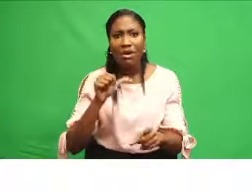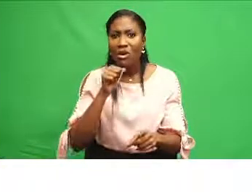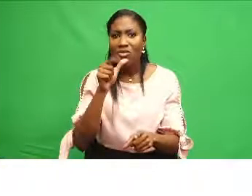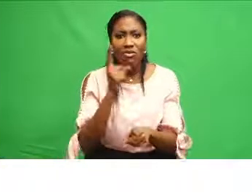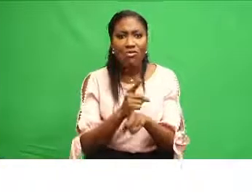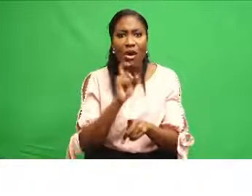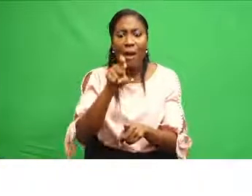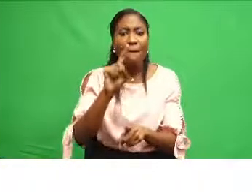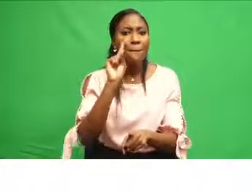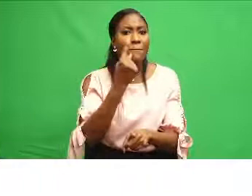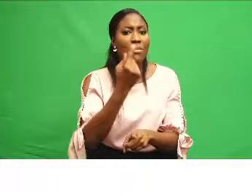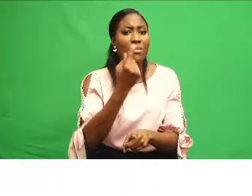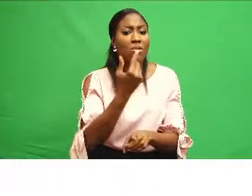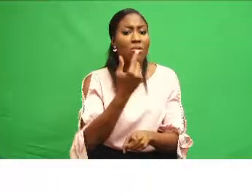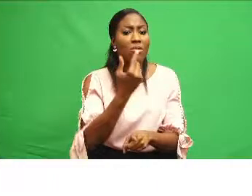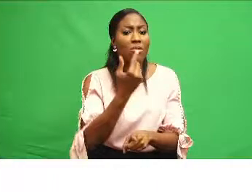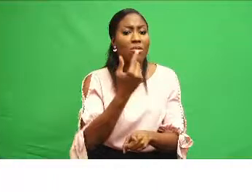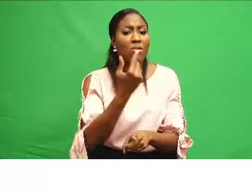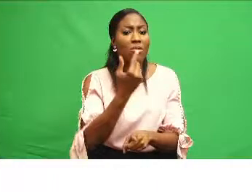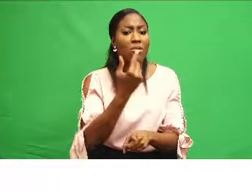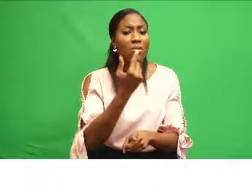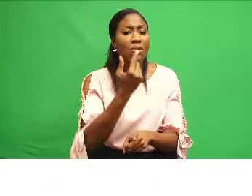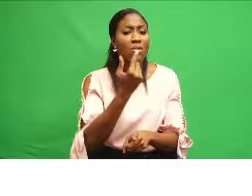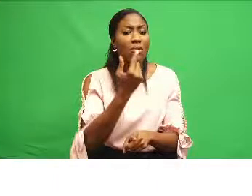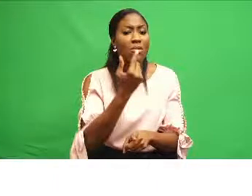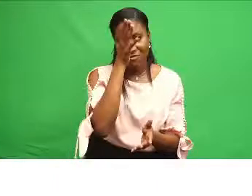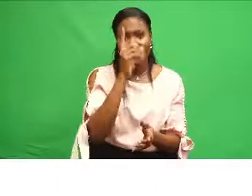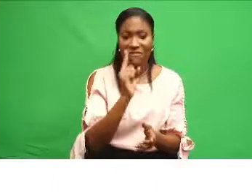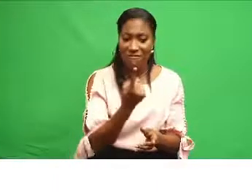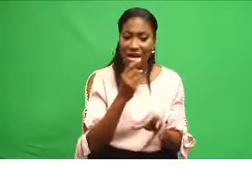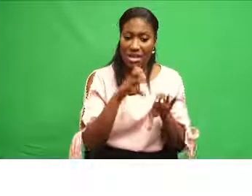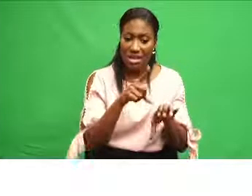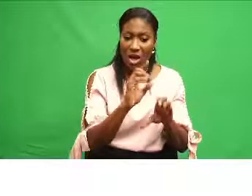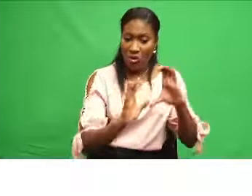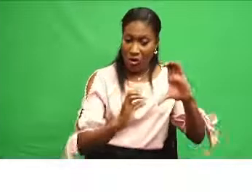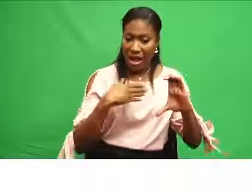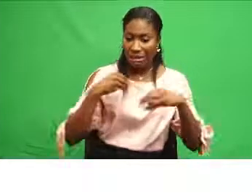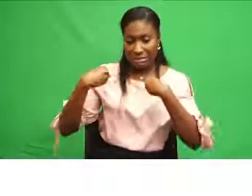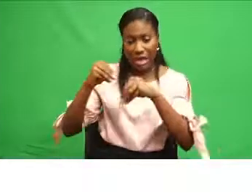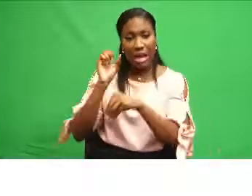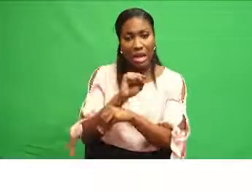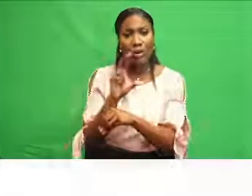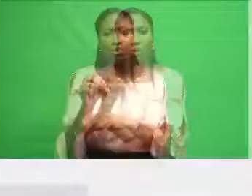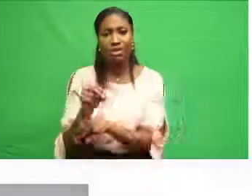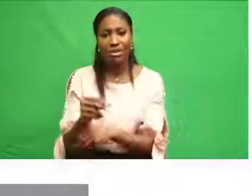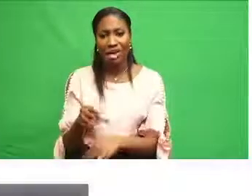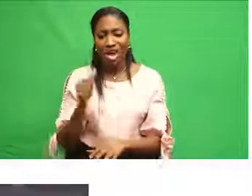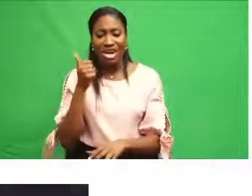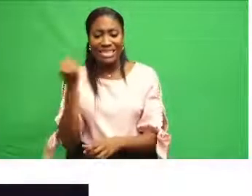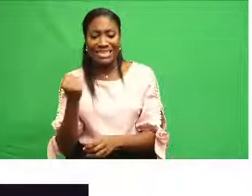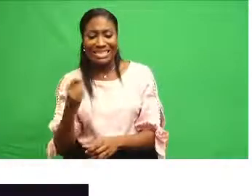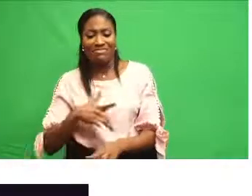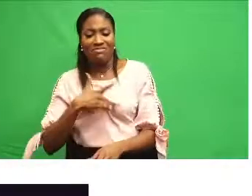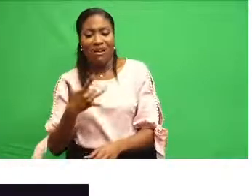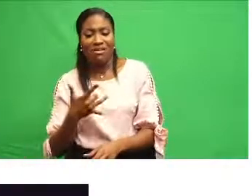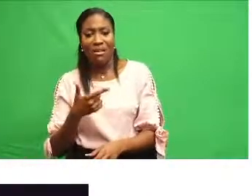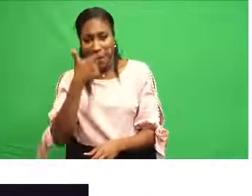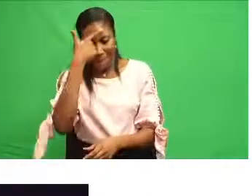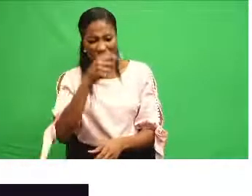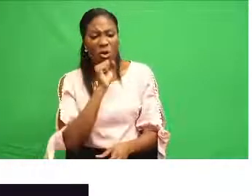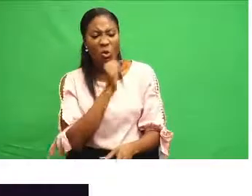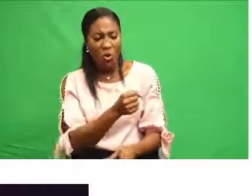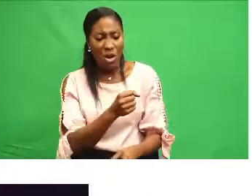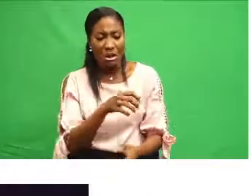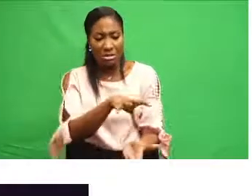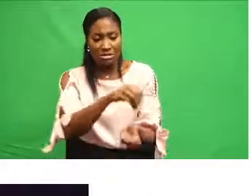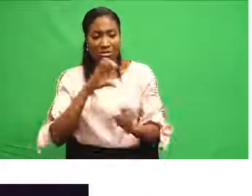Unfortunately, this is not just a story. This is not made up. This is actually what happened. And sadly, Lakshmi is not the only daughter who would have experienced this